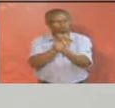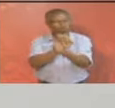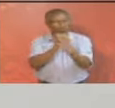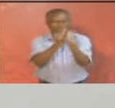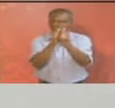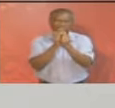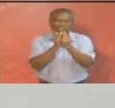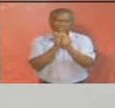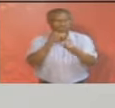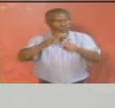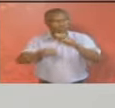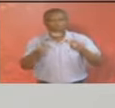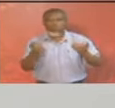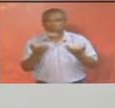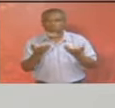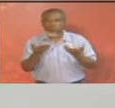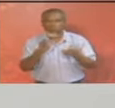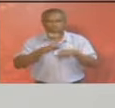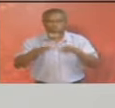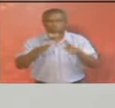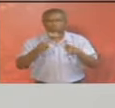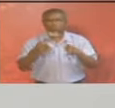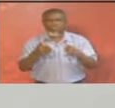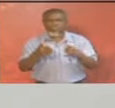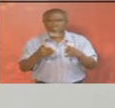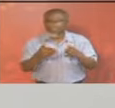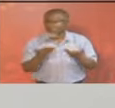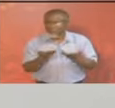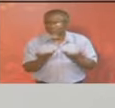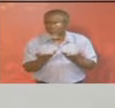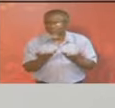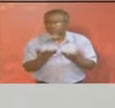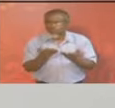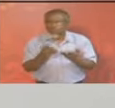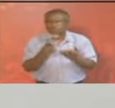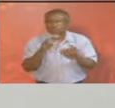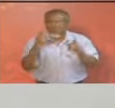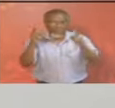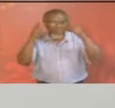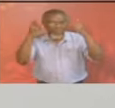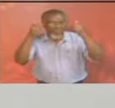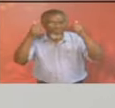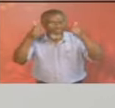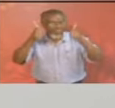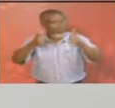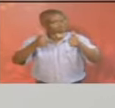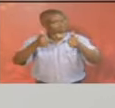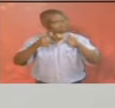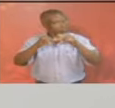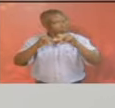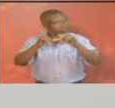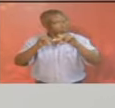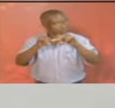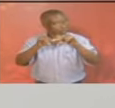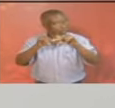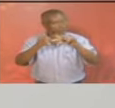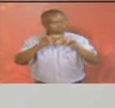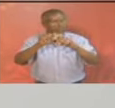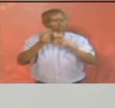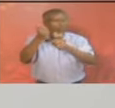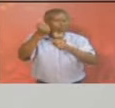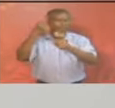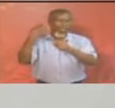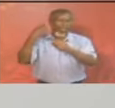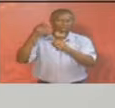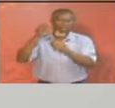to ensure that we don't undo some of the gains that we have made so far by what we do over the next